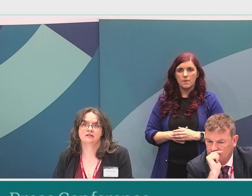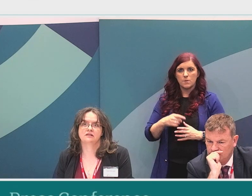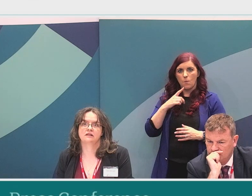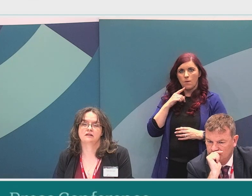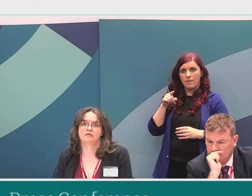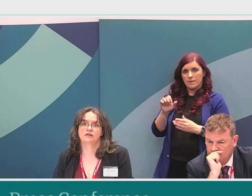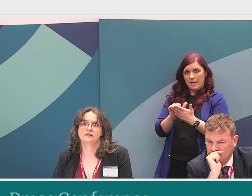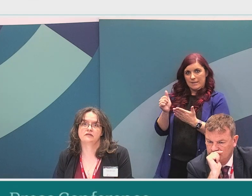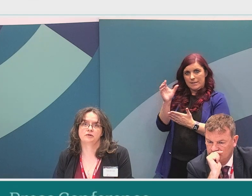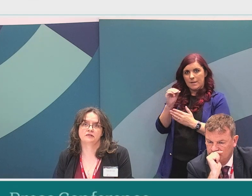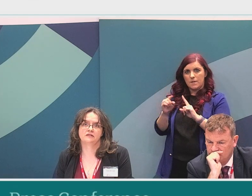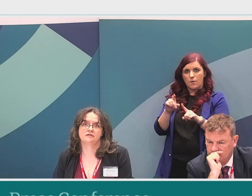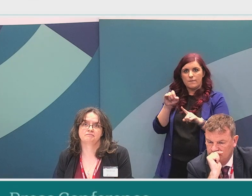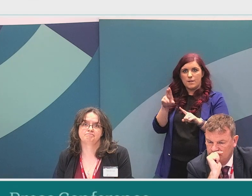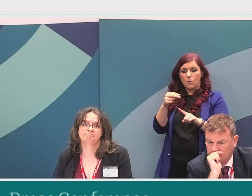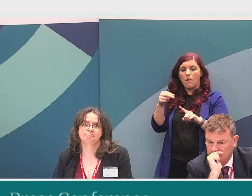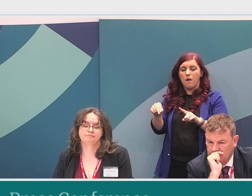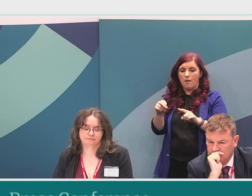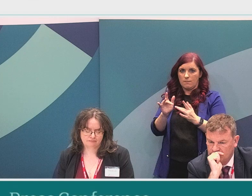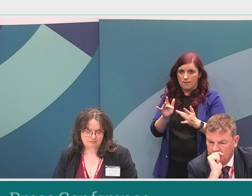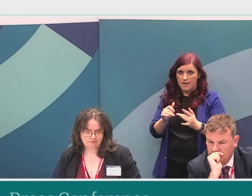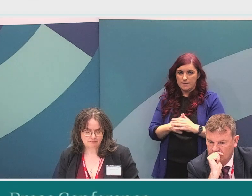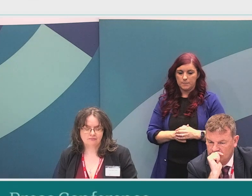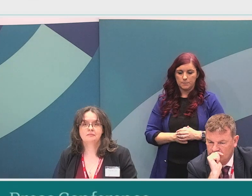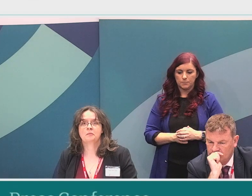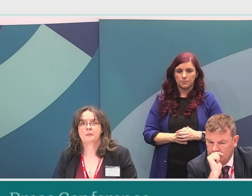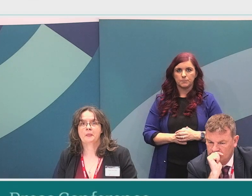non-contact violence experiences.